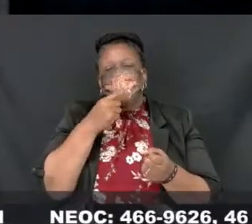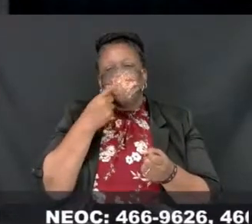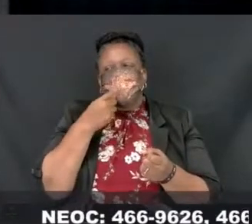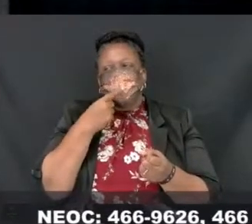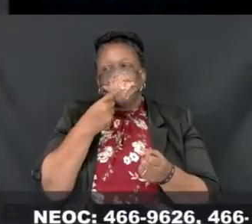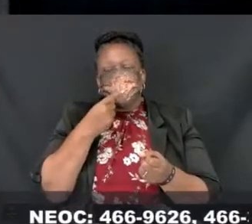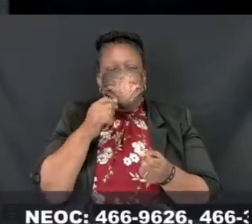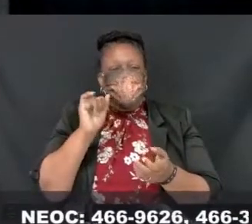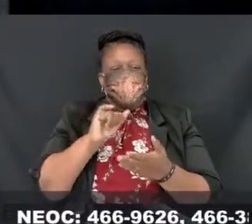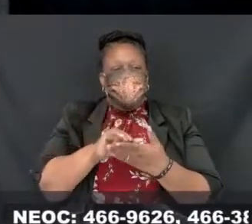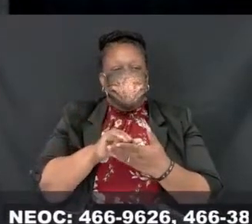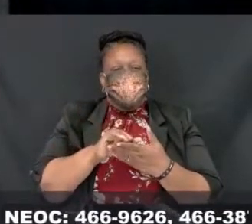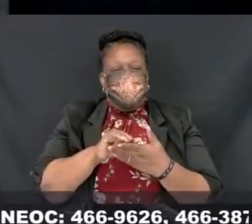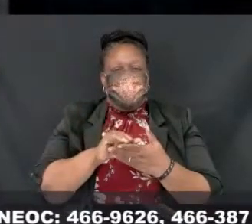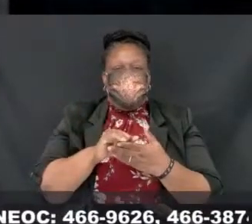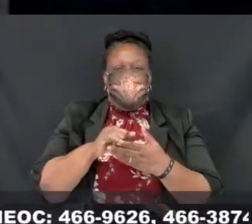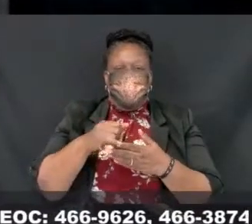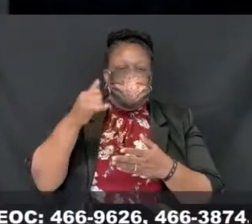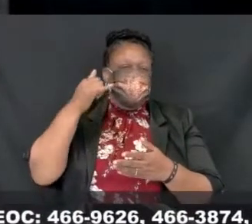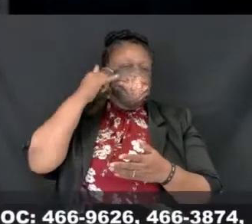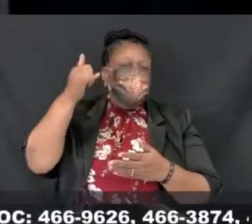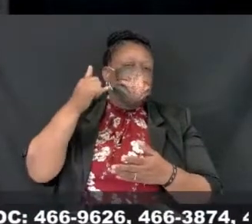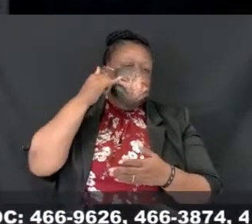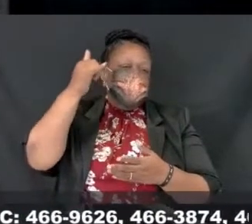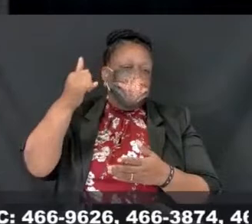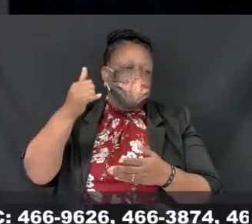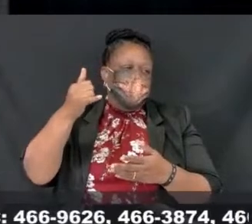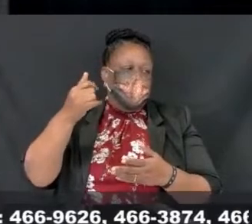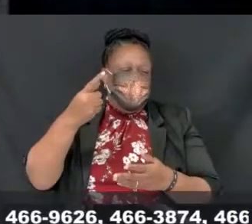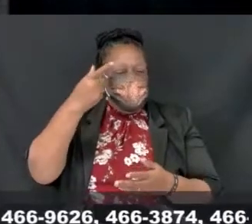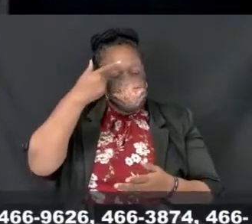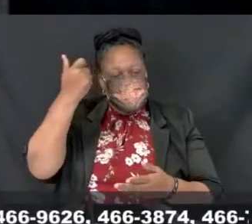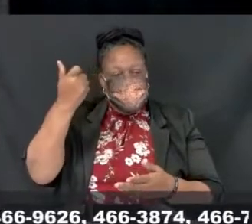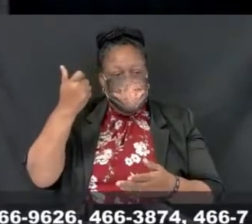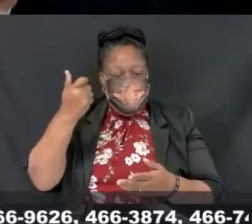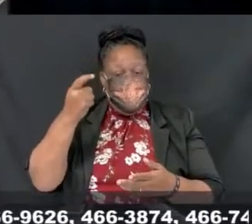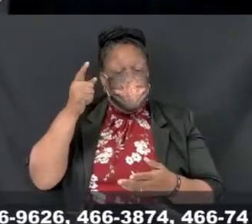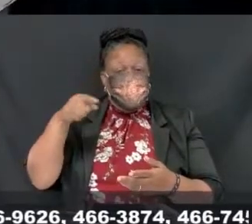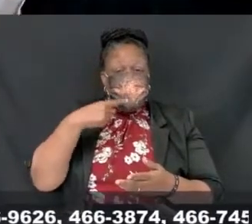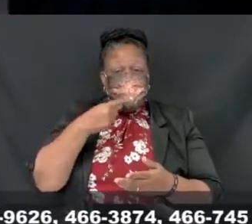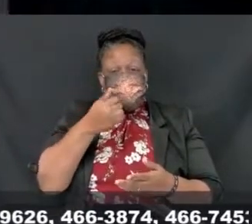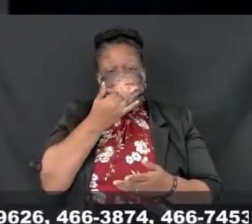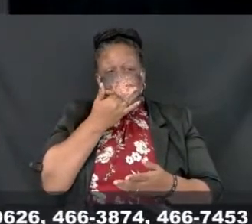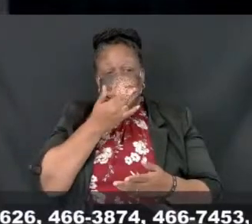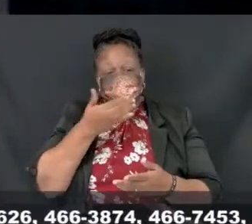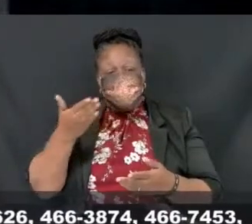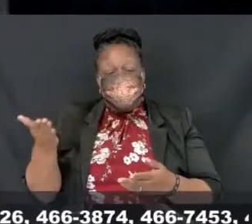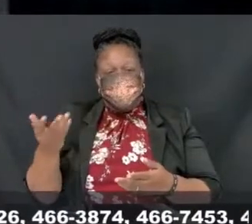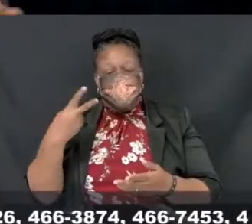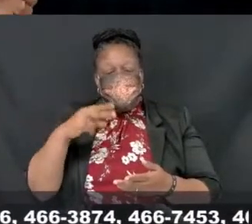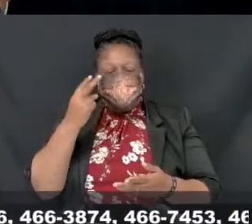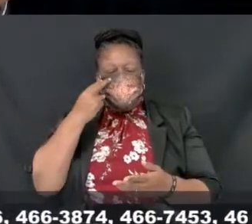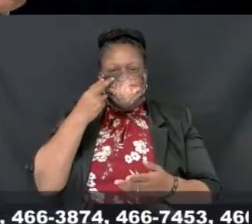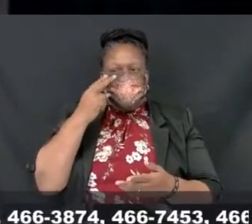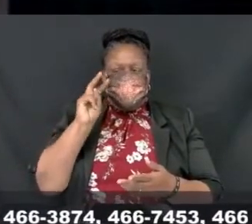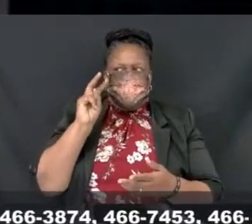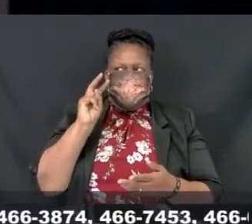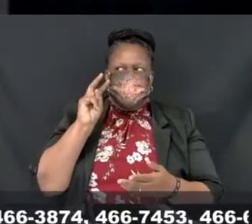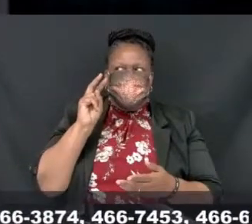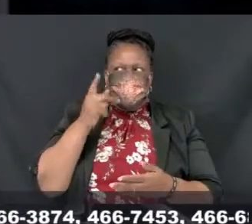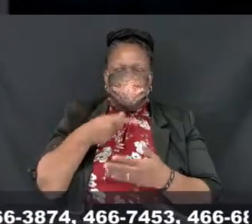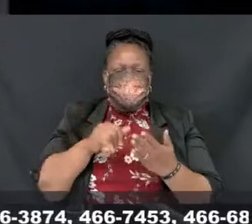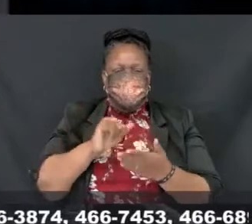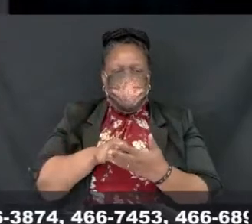Right. Right. So we had some fun with Miss Jacob. I want to thank Lejon James, my technician